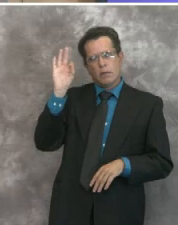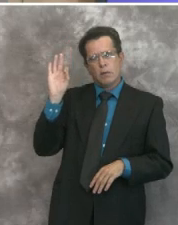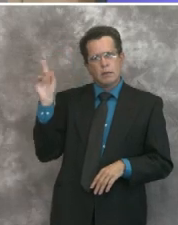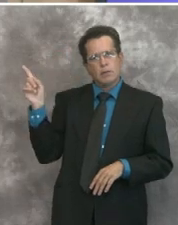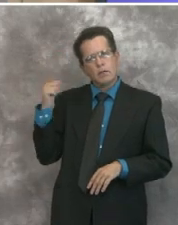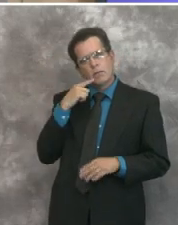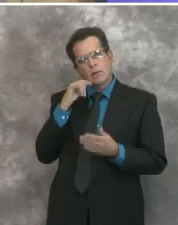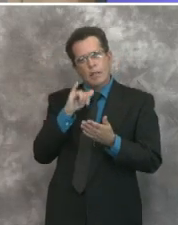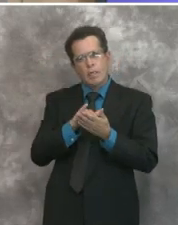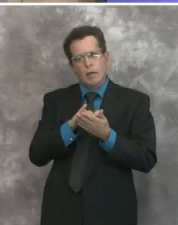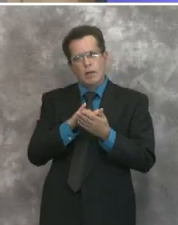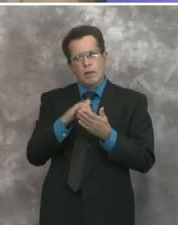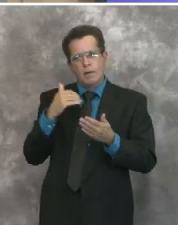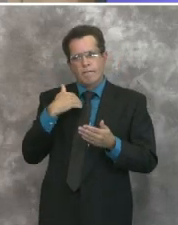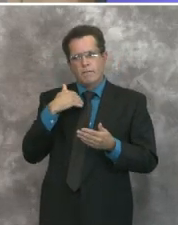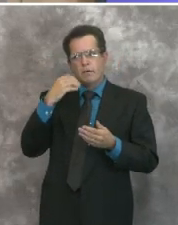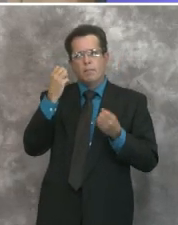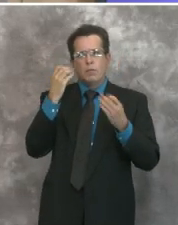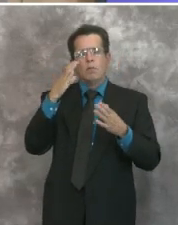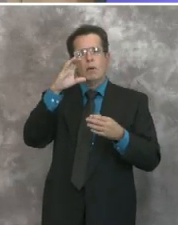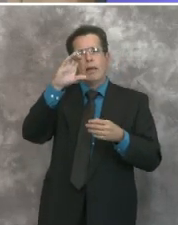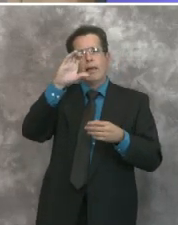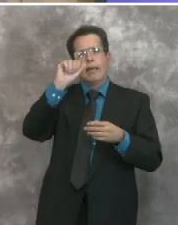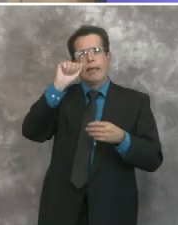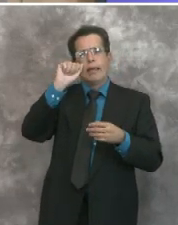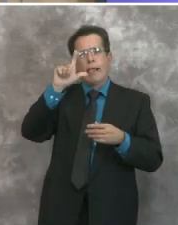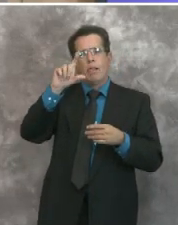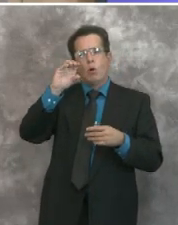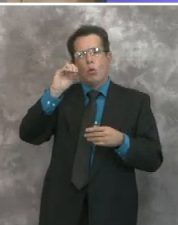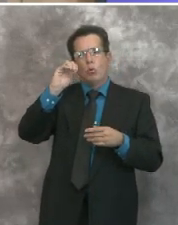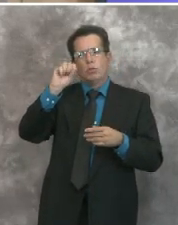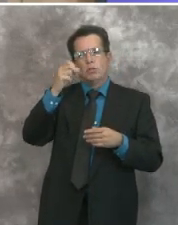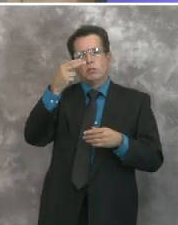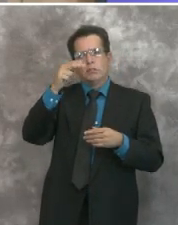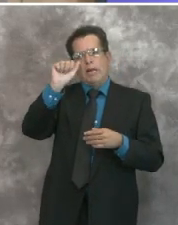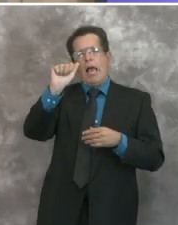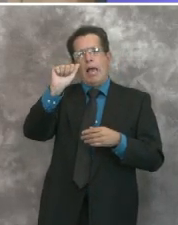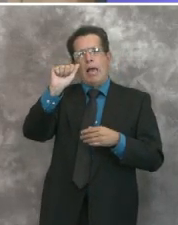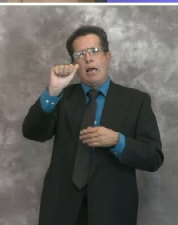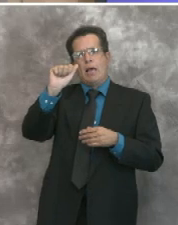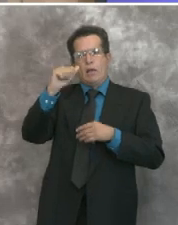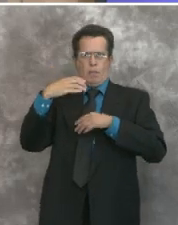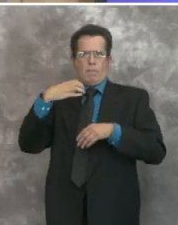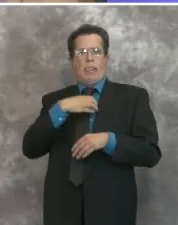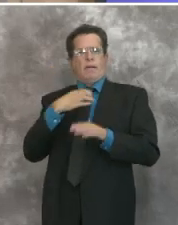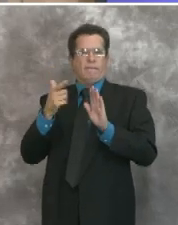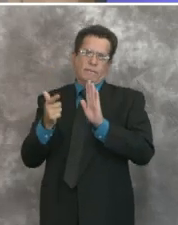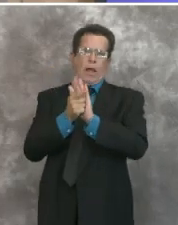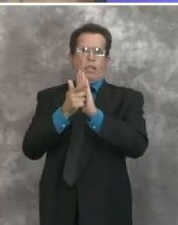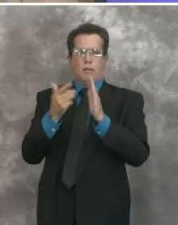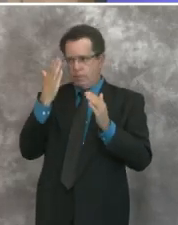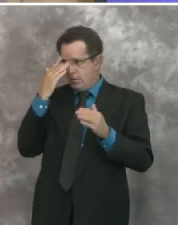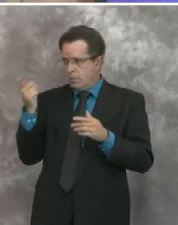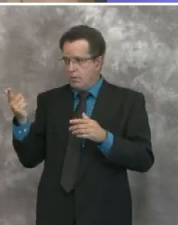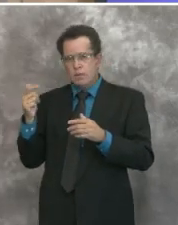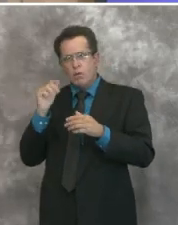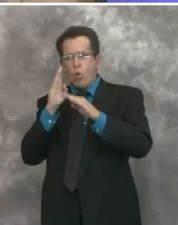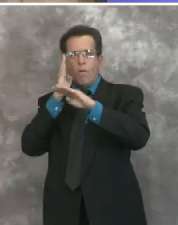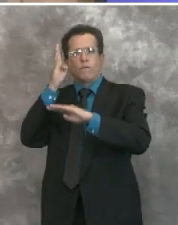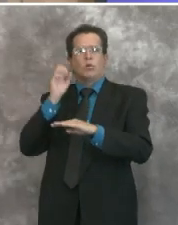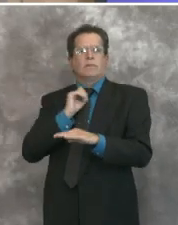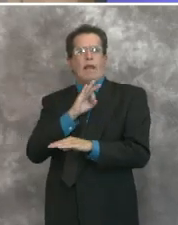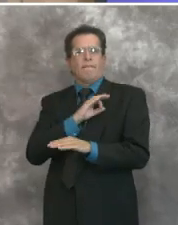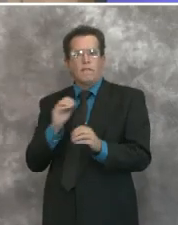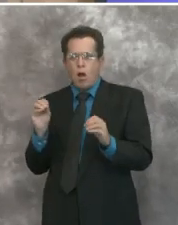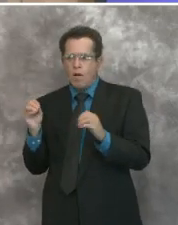filed multiple Cal OSHA complaints against the county about dangerous working conditions, so things like overstaffed offices,